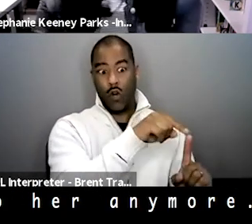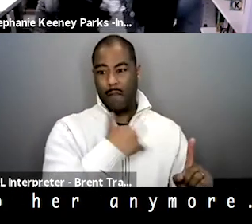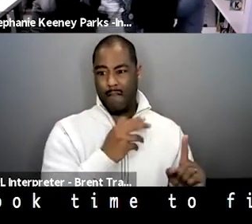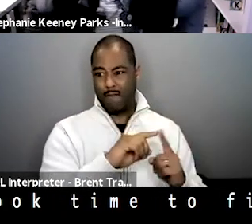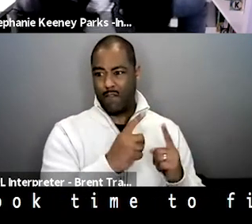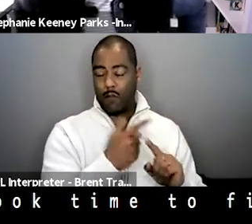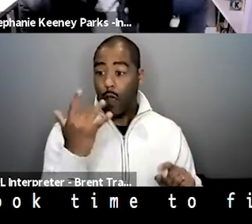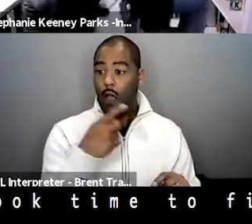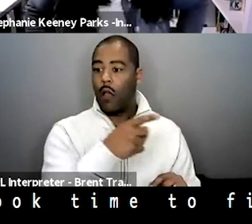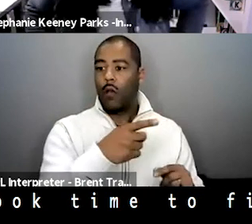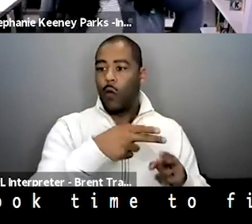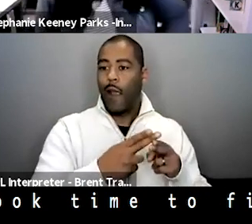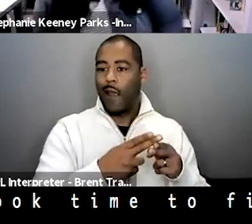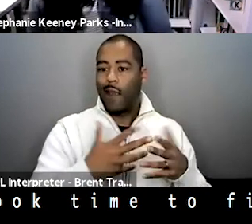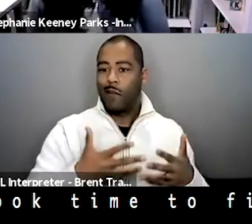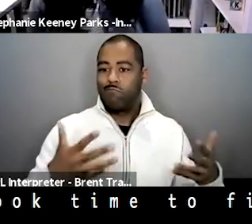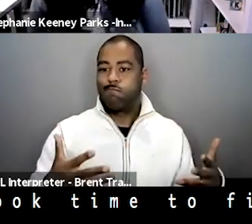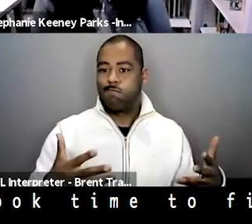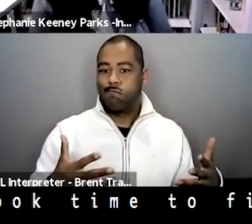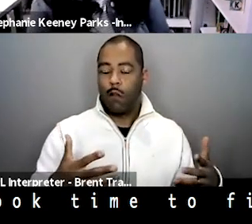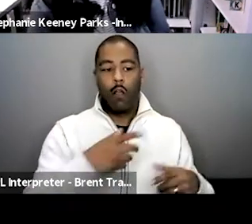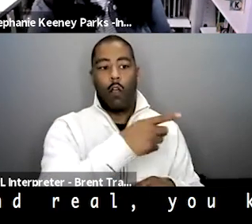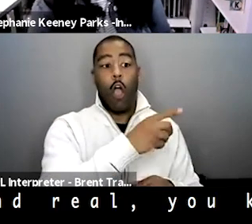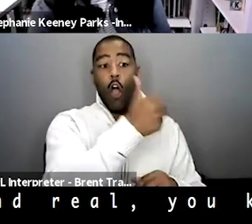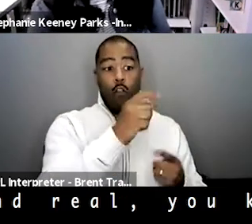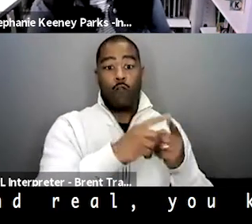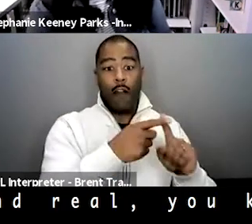thing, I didn't have a purpose to her anymore. And so